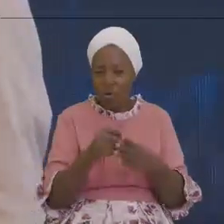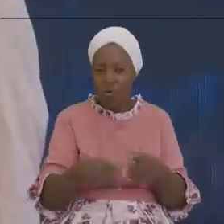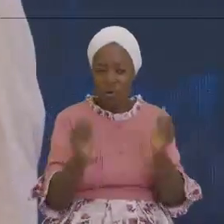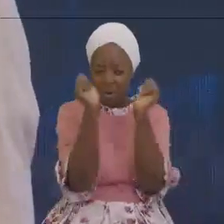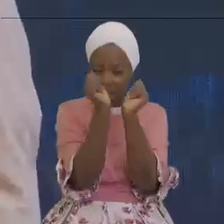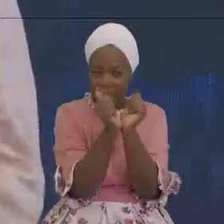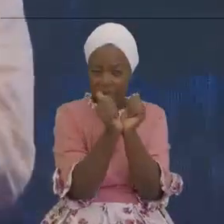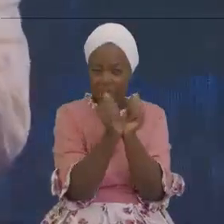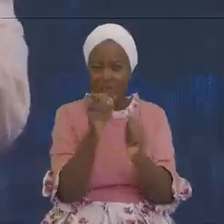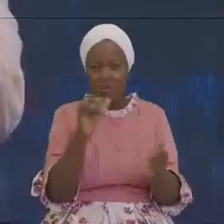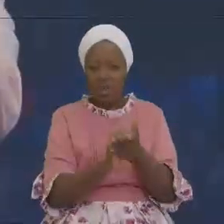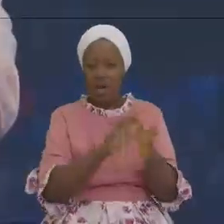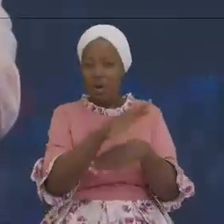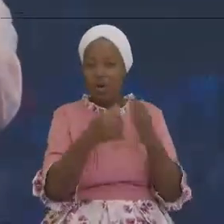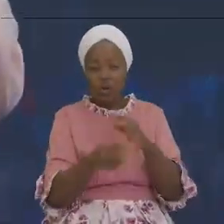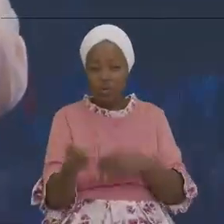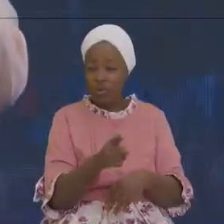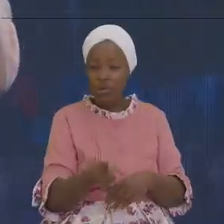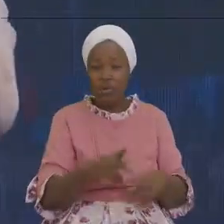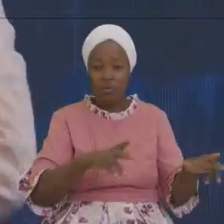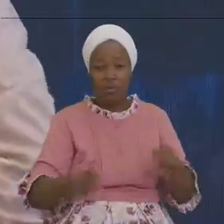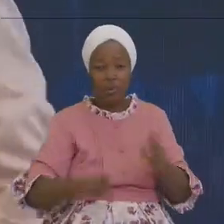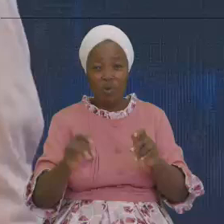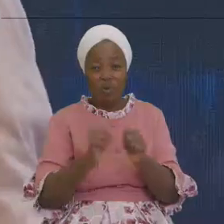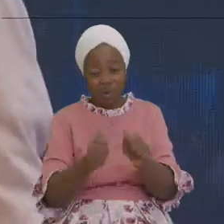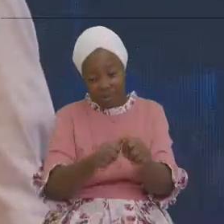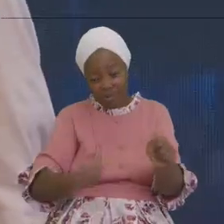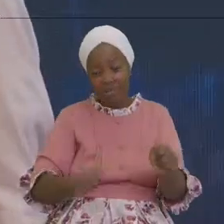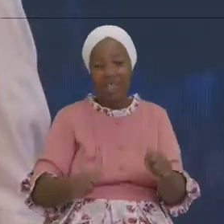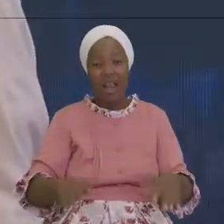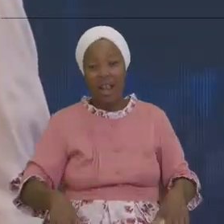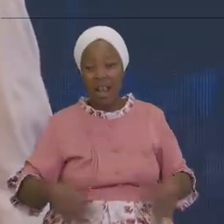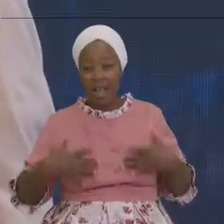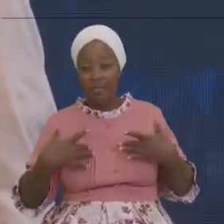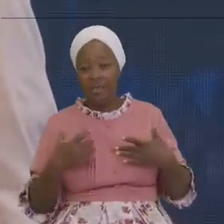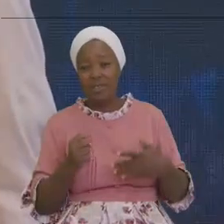those people with aborted lives, abated lives,